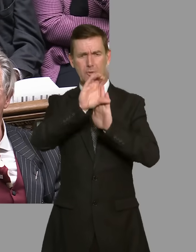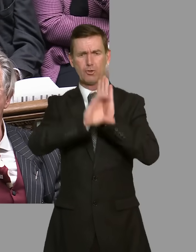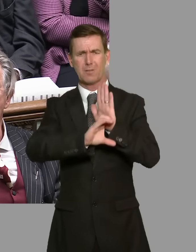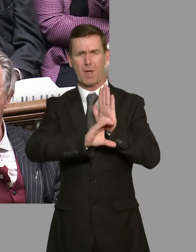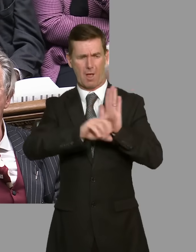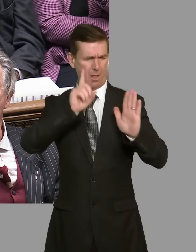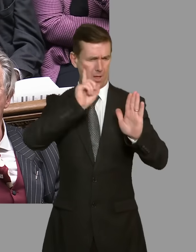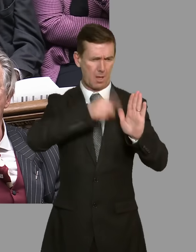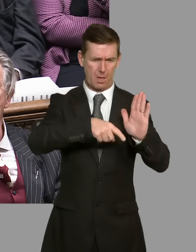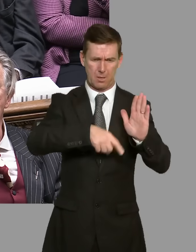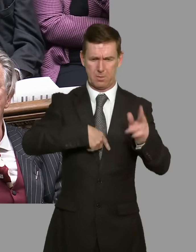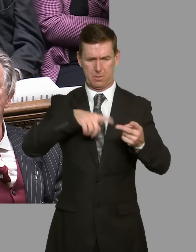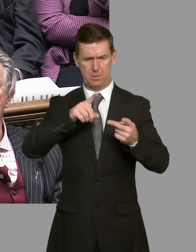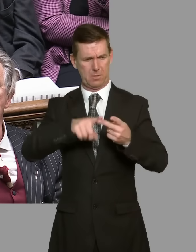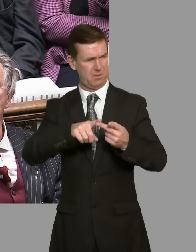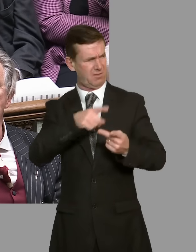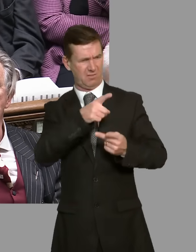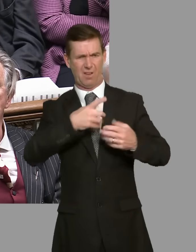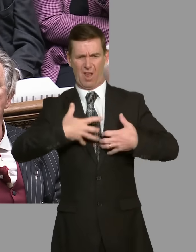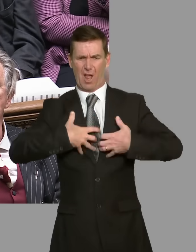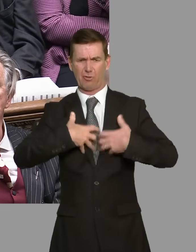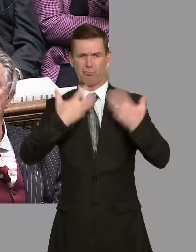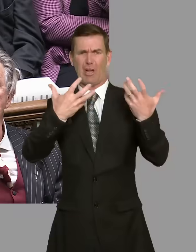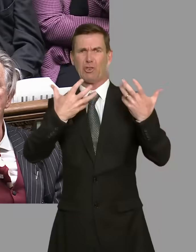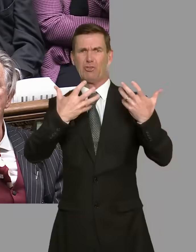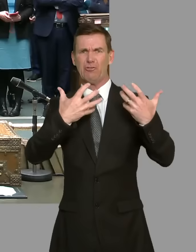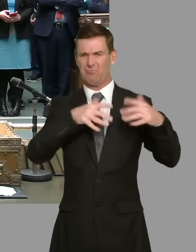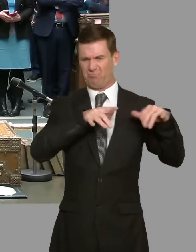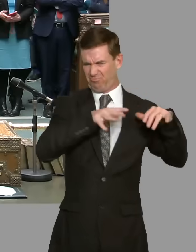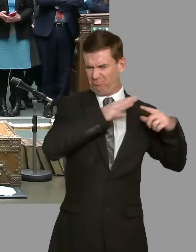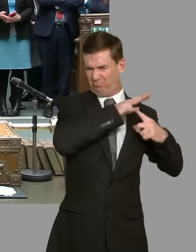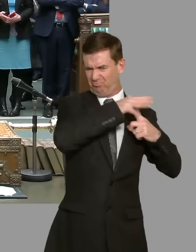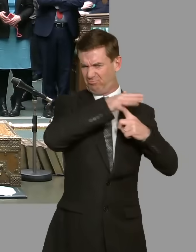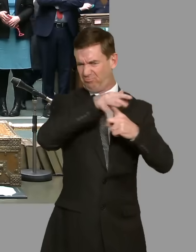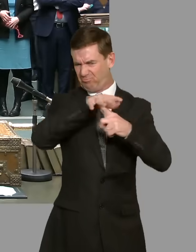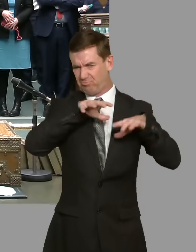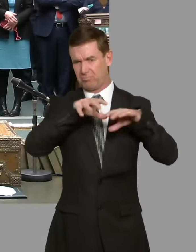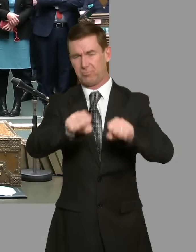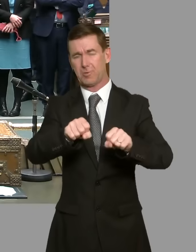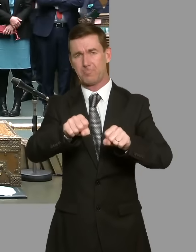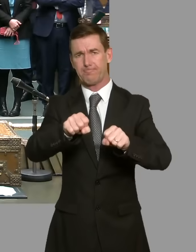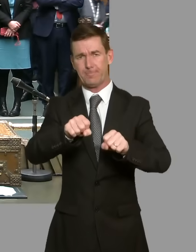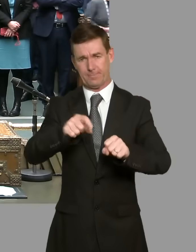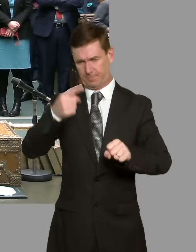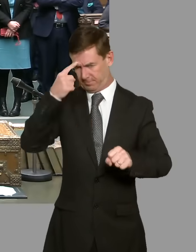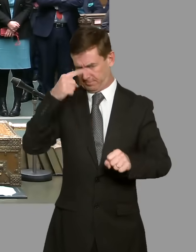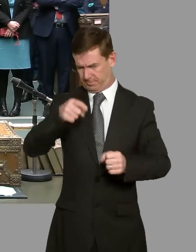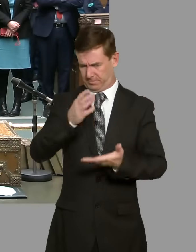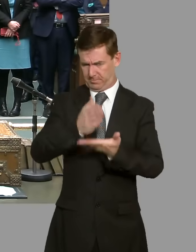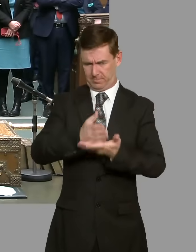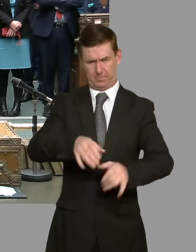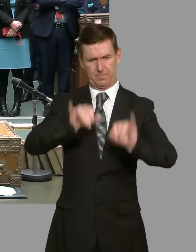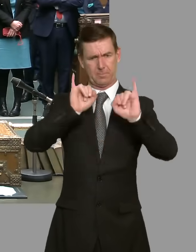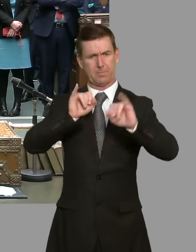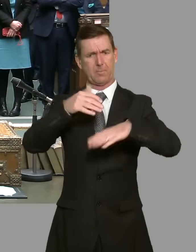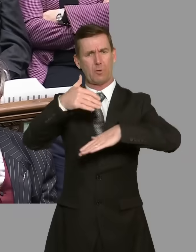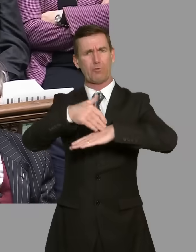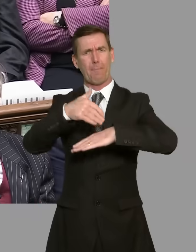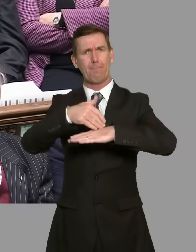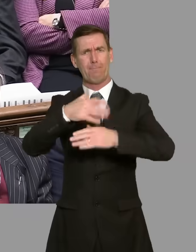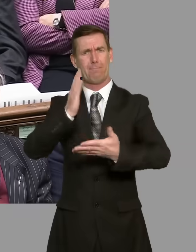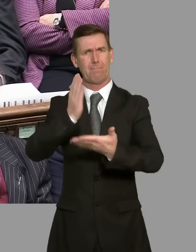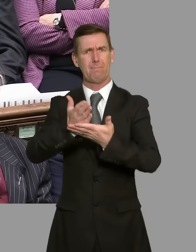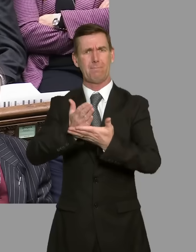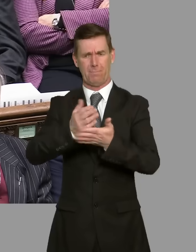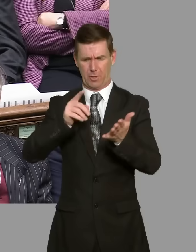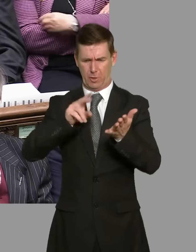at Nuremberg described as the supreme crime. Does the Prime Minister agree with his old mentor, or has